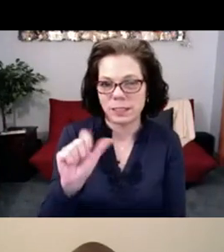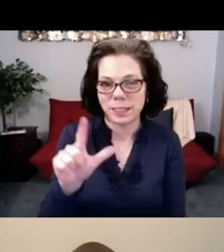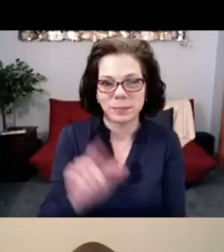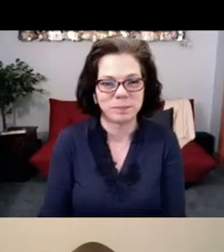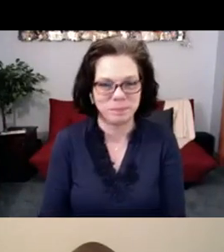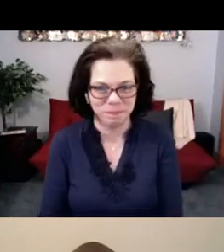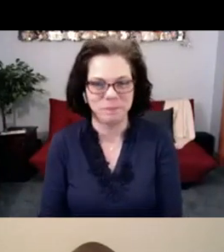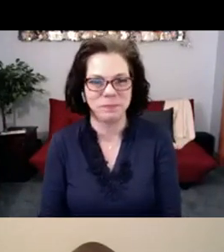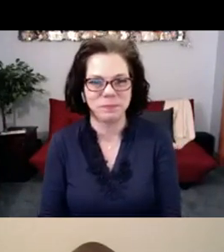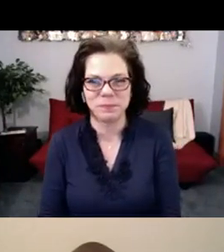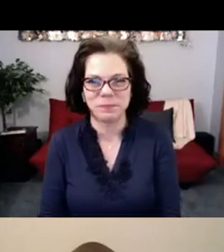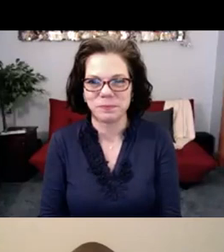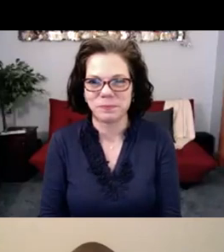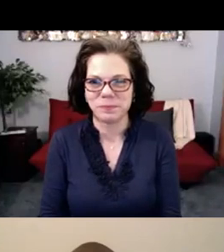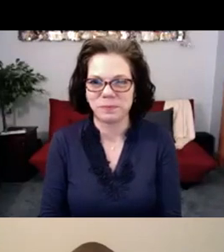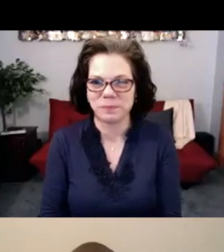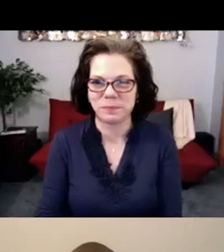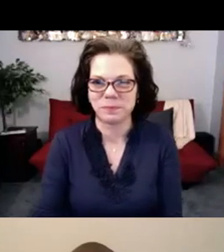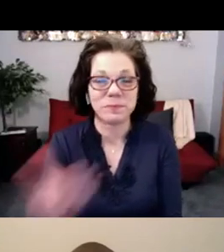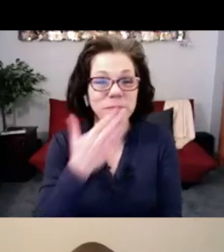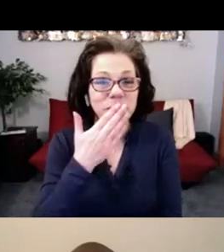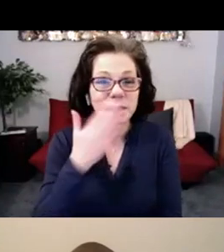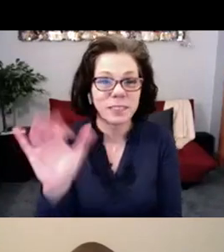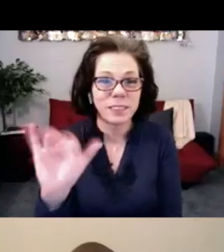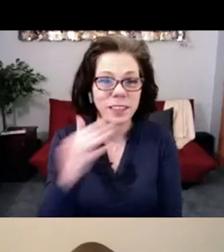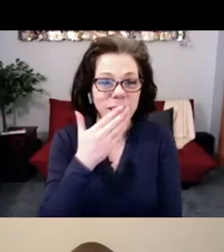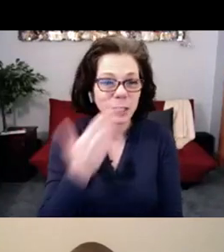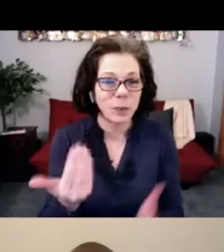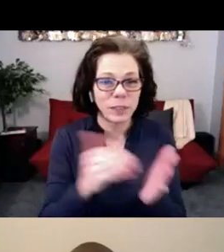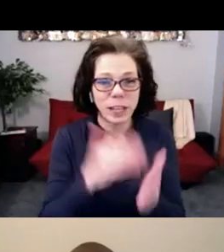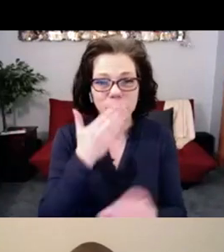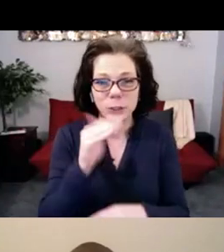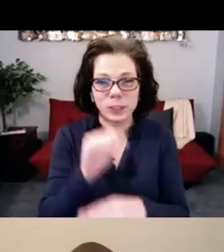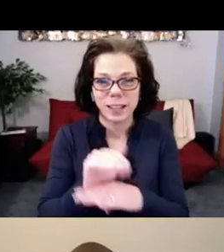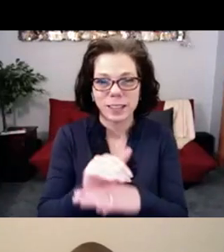Thank you again. Have a good night.